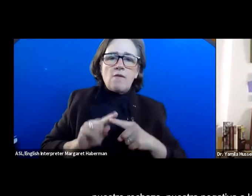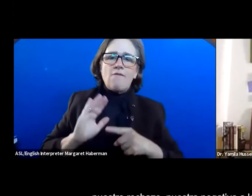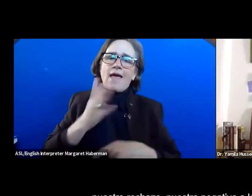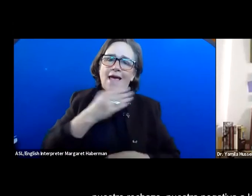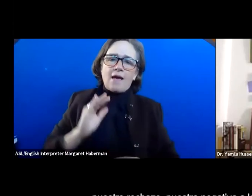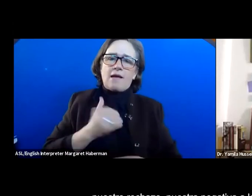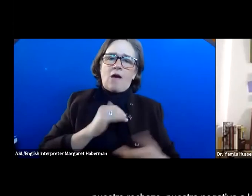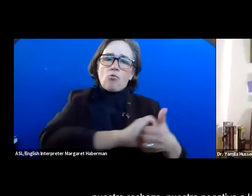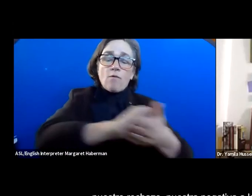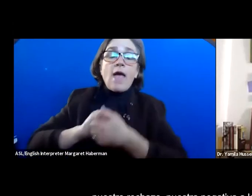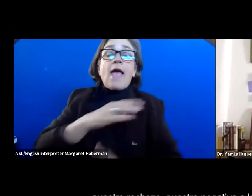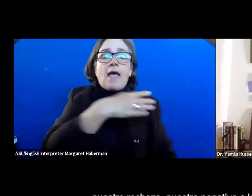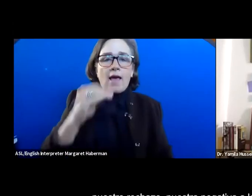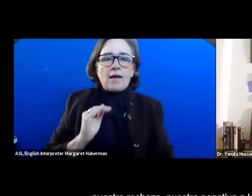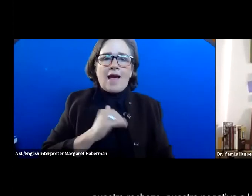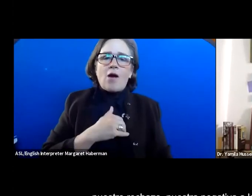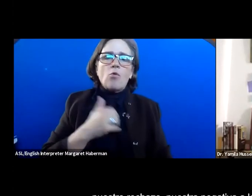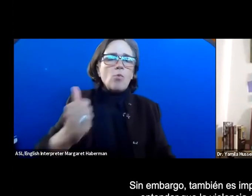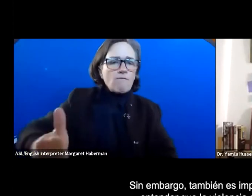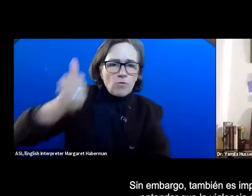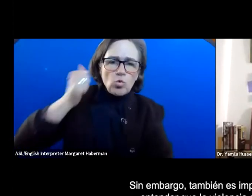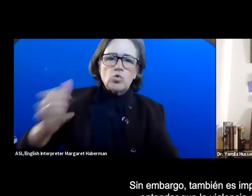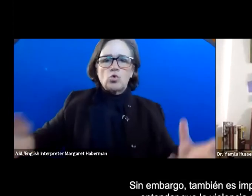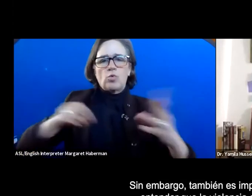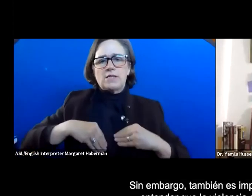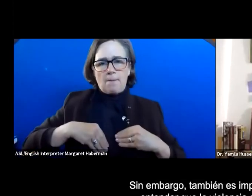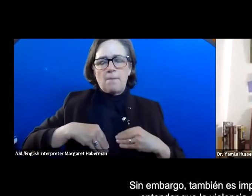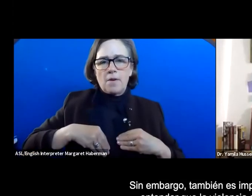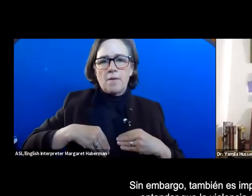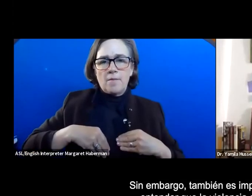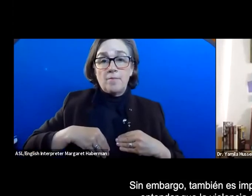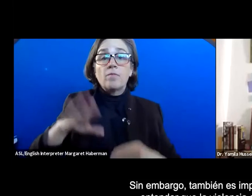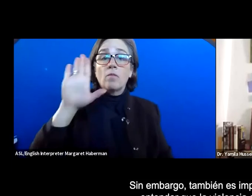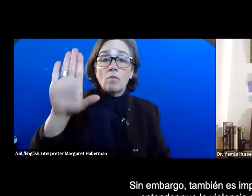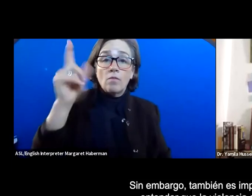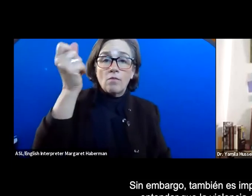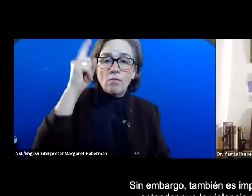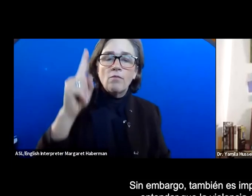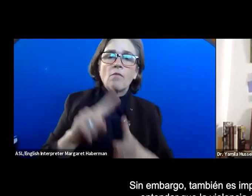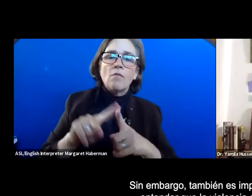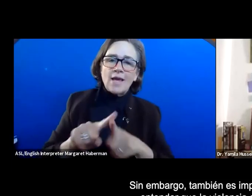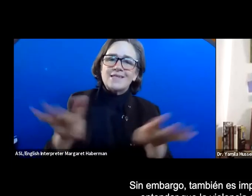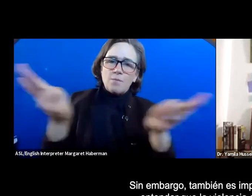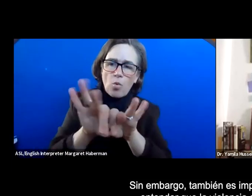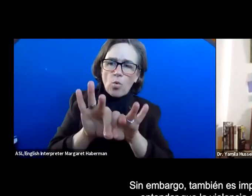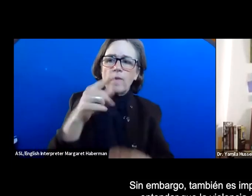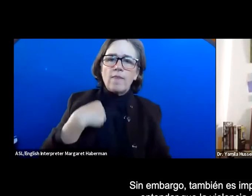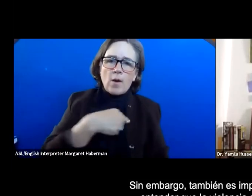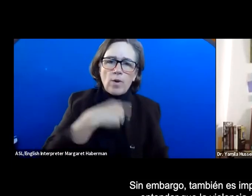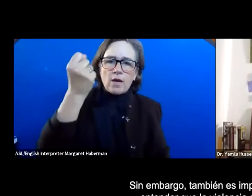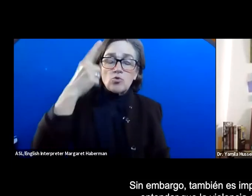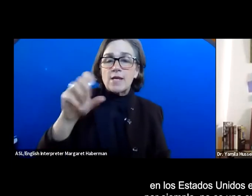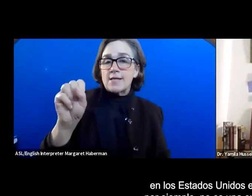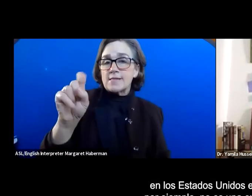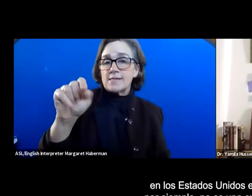rejection, our refusal to state violence. Yet, it is also important that we understand that state